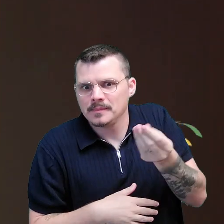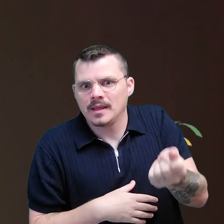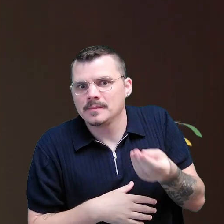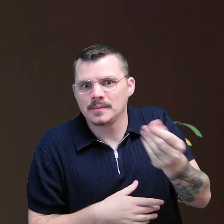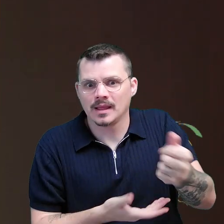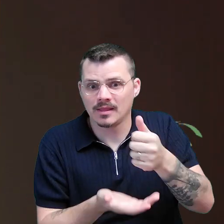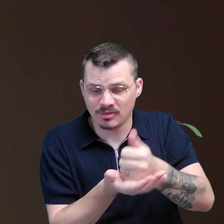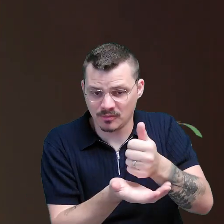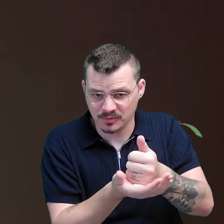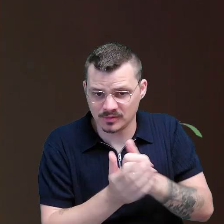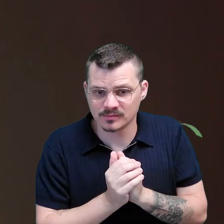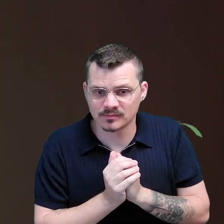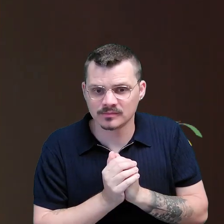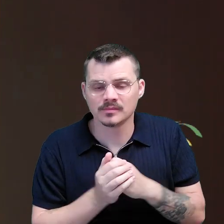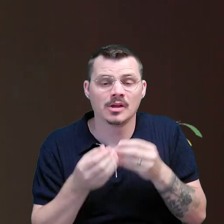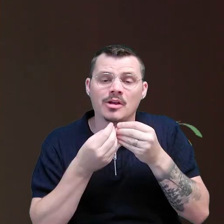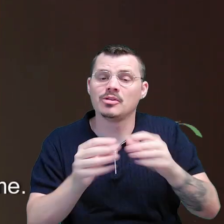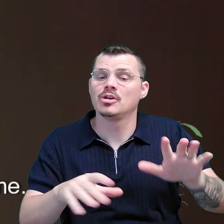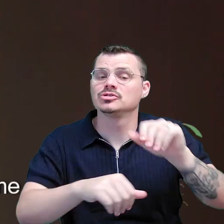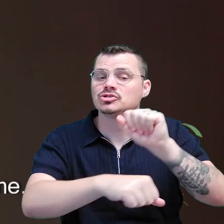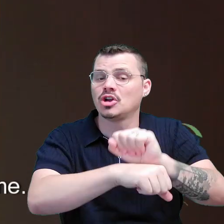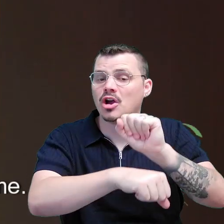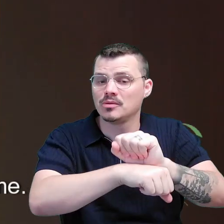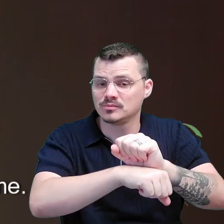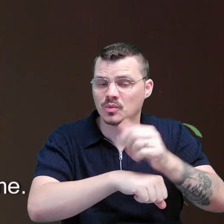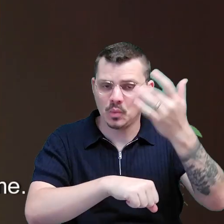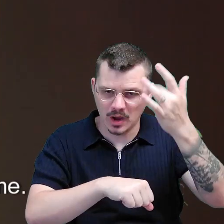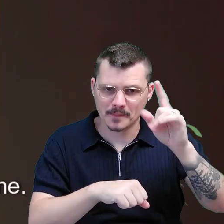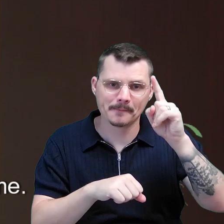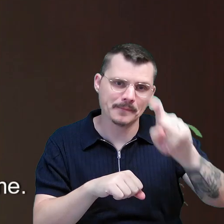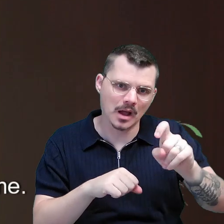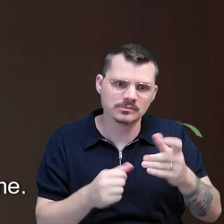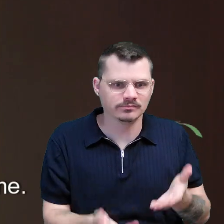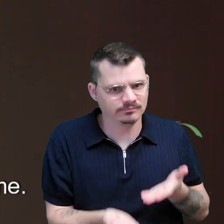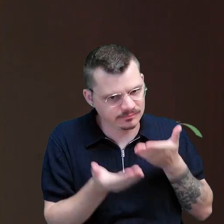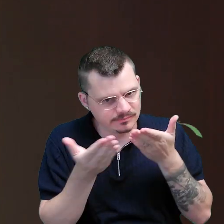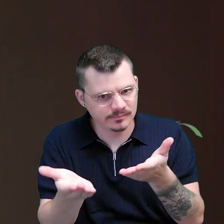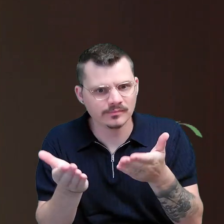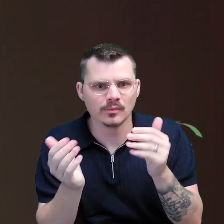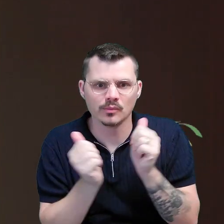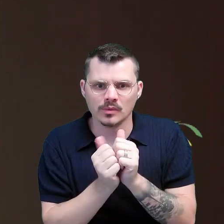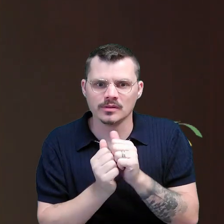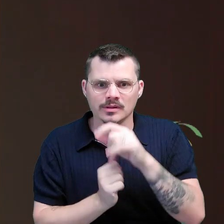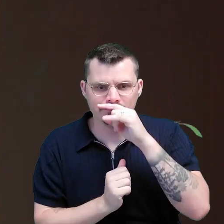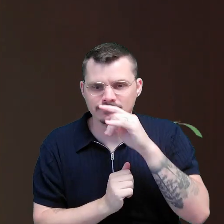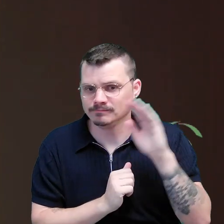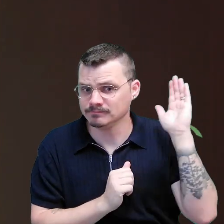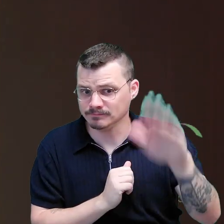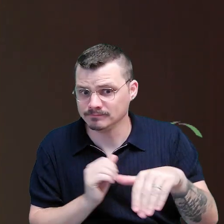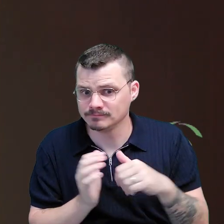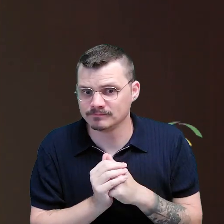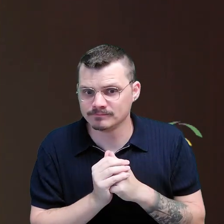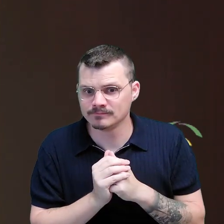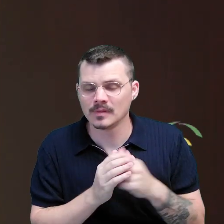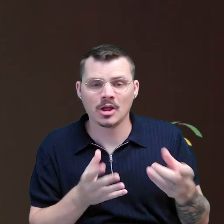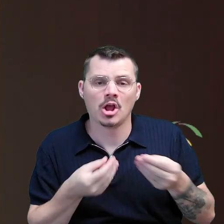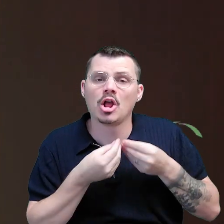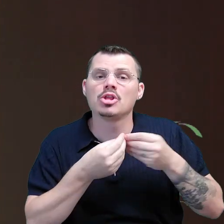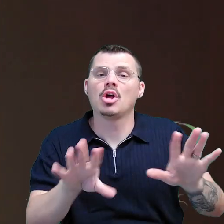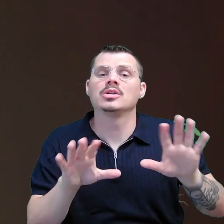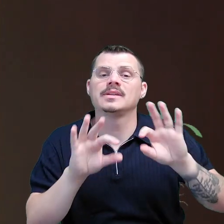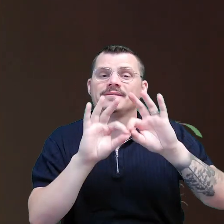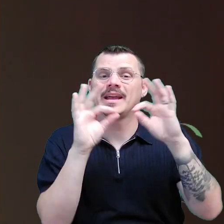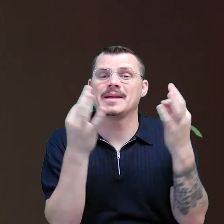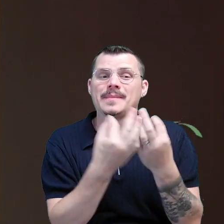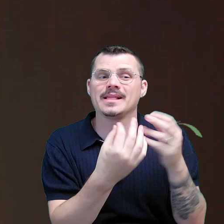therapy. They'd lost their jobs because they had to be present all the time. They'd lost all of their